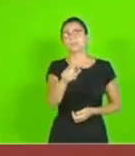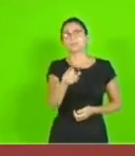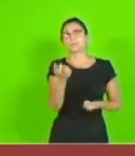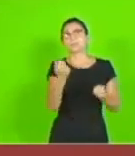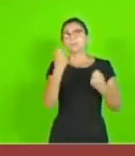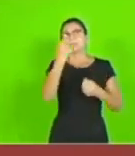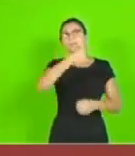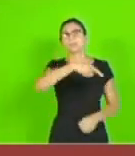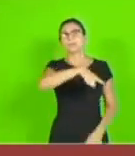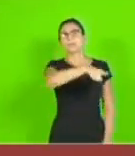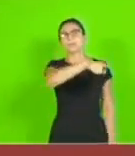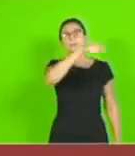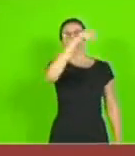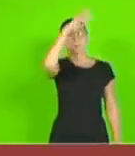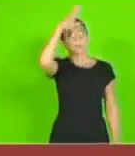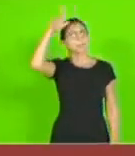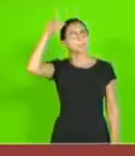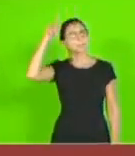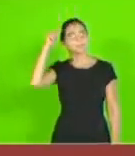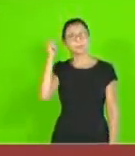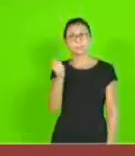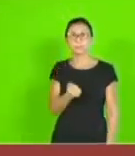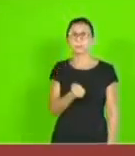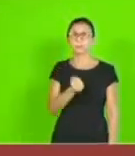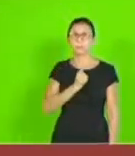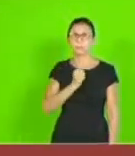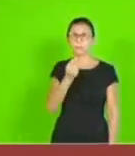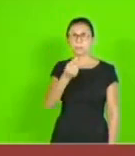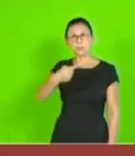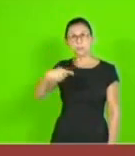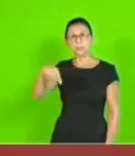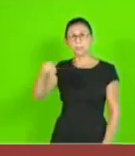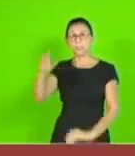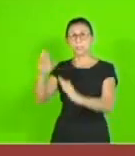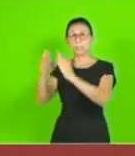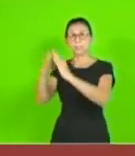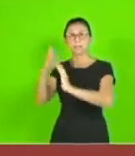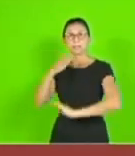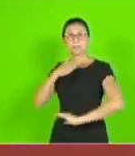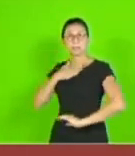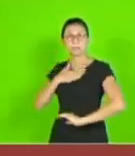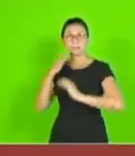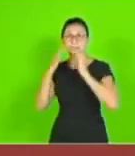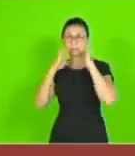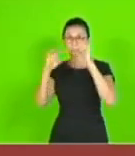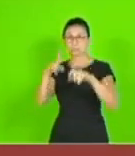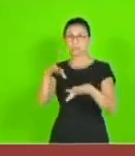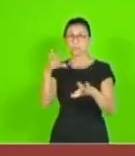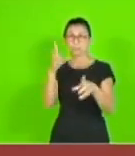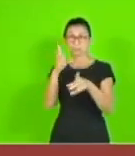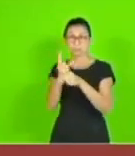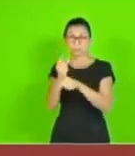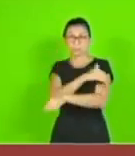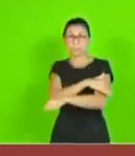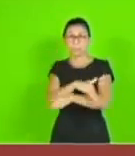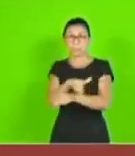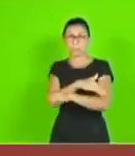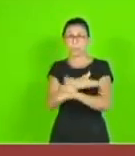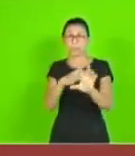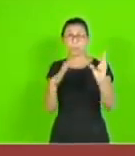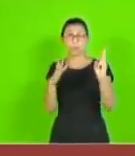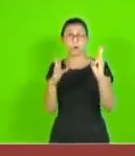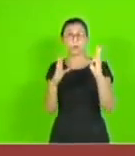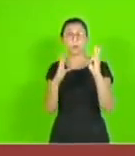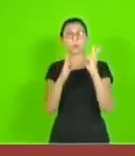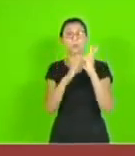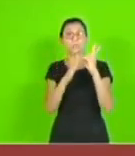So you don't have to go all the way to the Amazon. You can go to your neighbors, in your own house, to the people you find in the